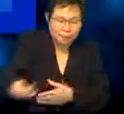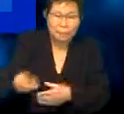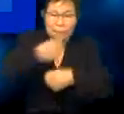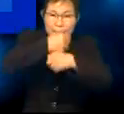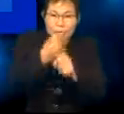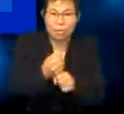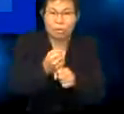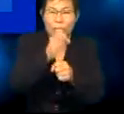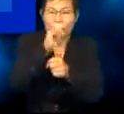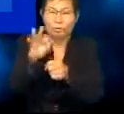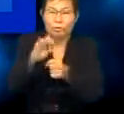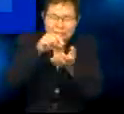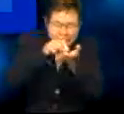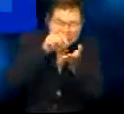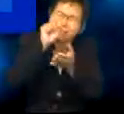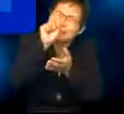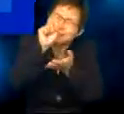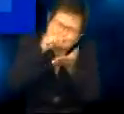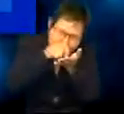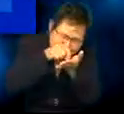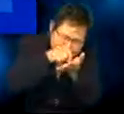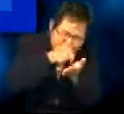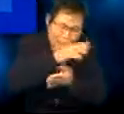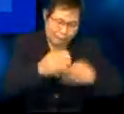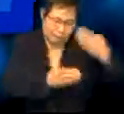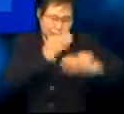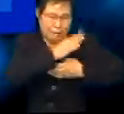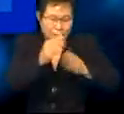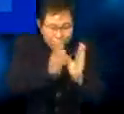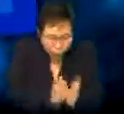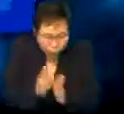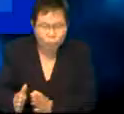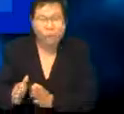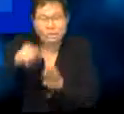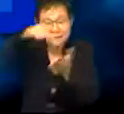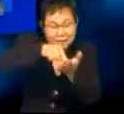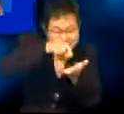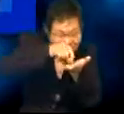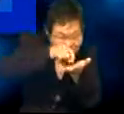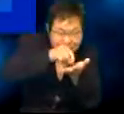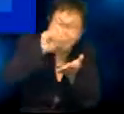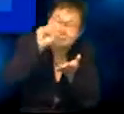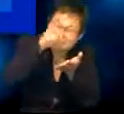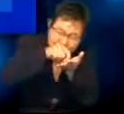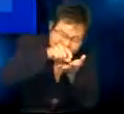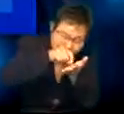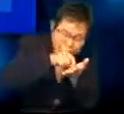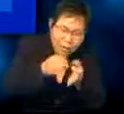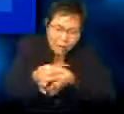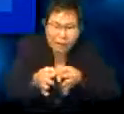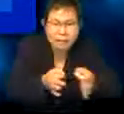Matter is made up of tiny particles. The behavior and arrangement of these tiny